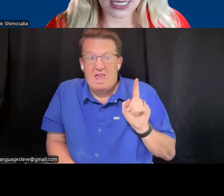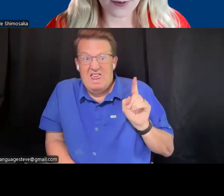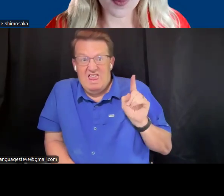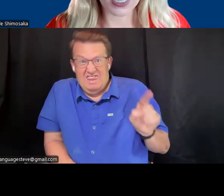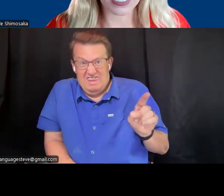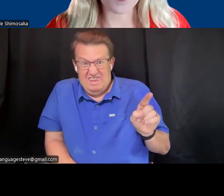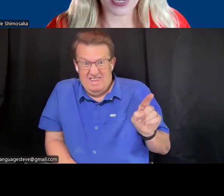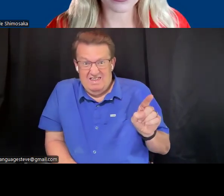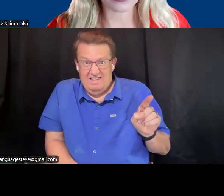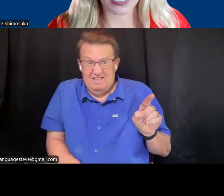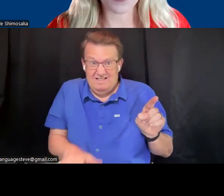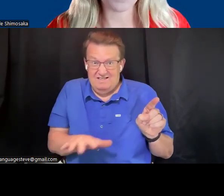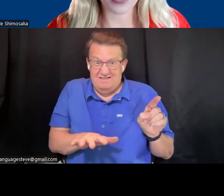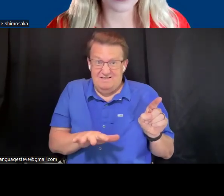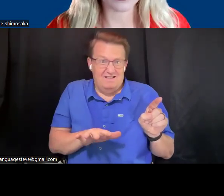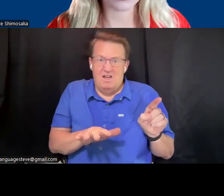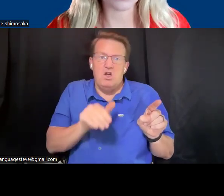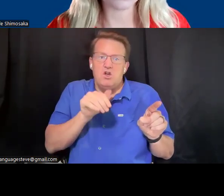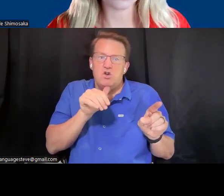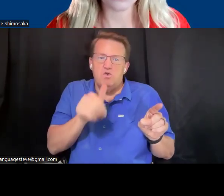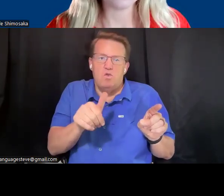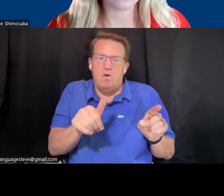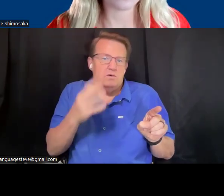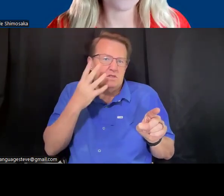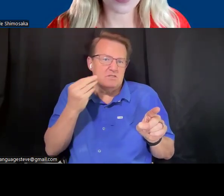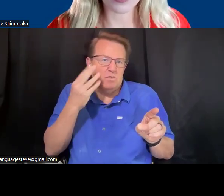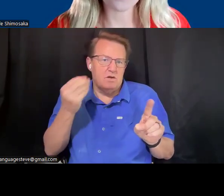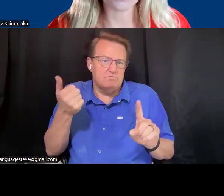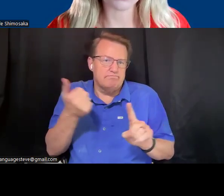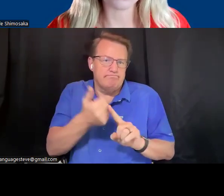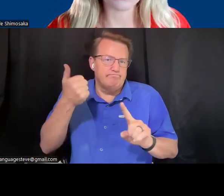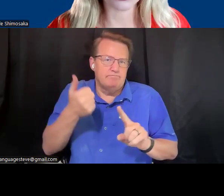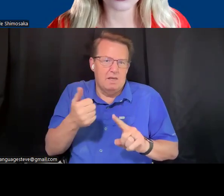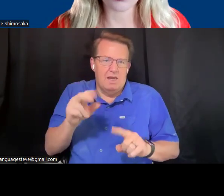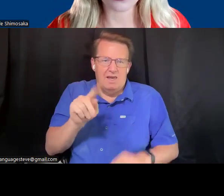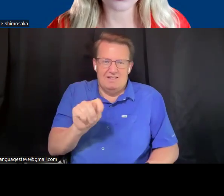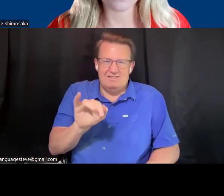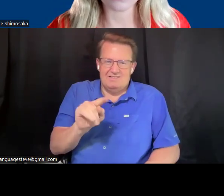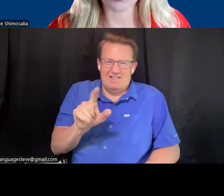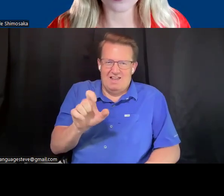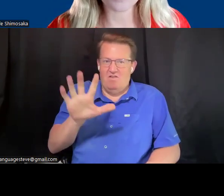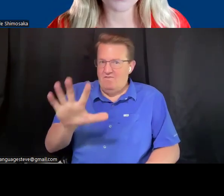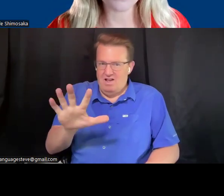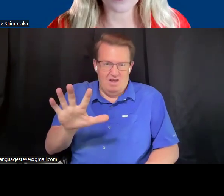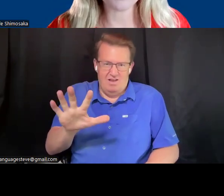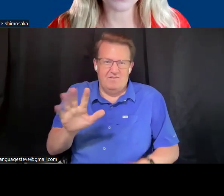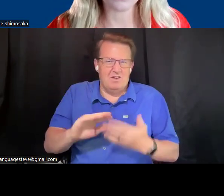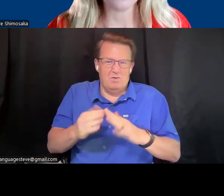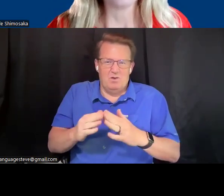see the formula impact allocations. Title V, which is our Senior Community Service Employment